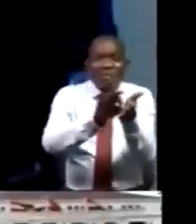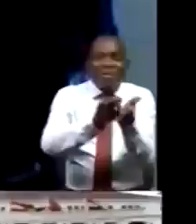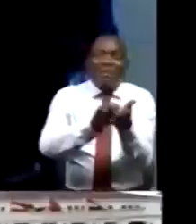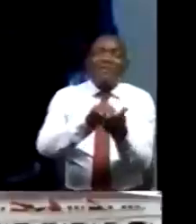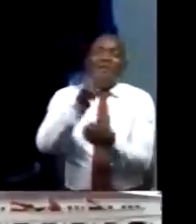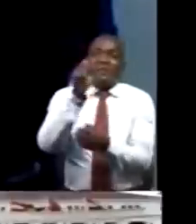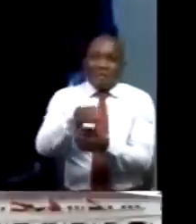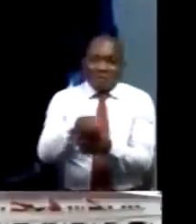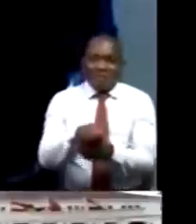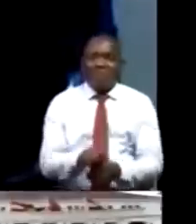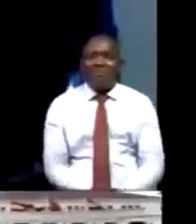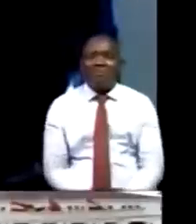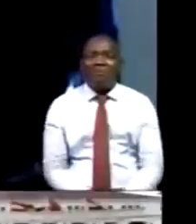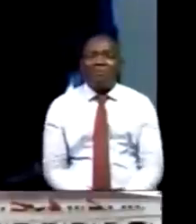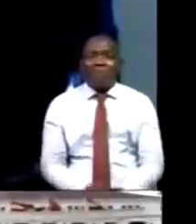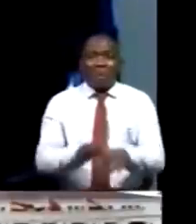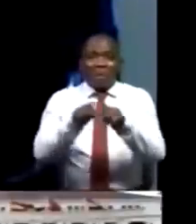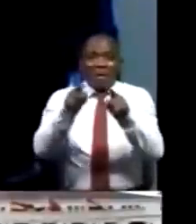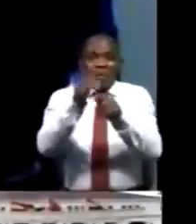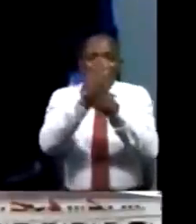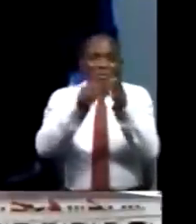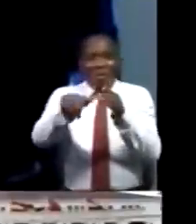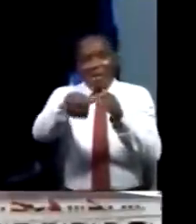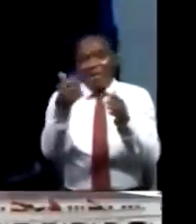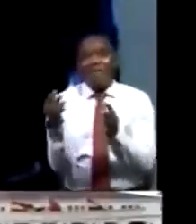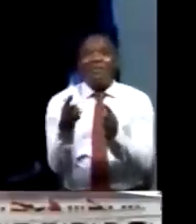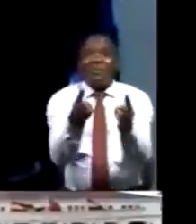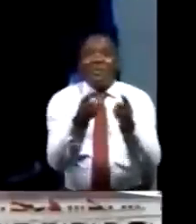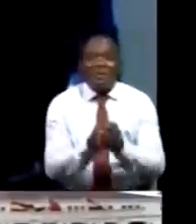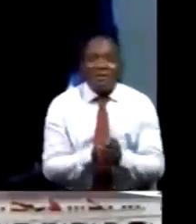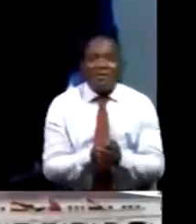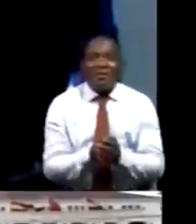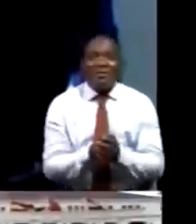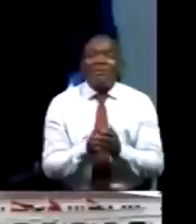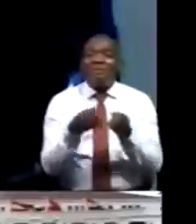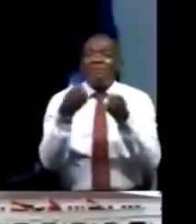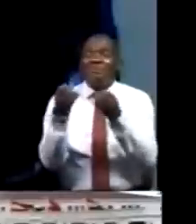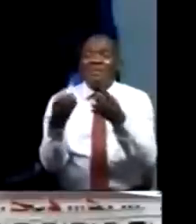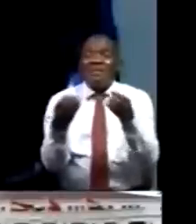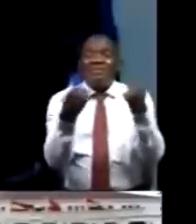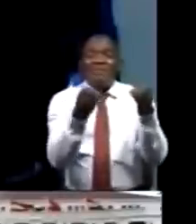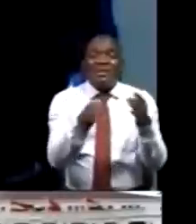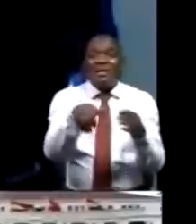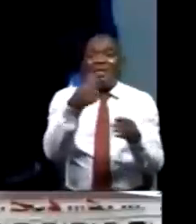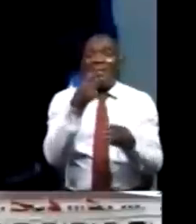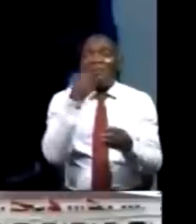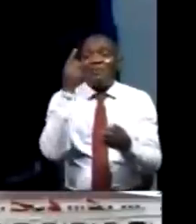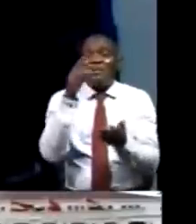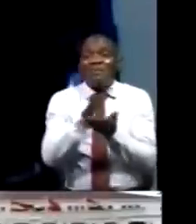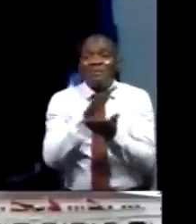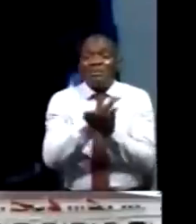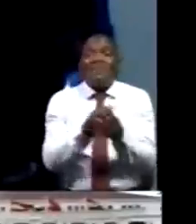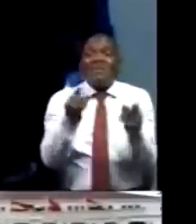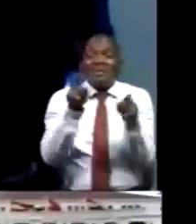yes, that is correct. But in some other instances, many, many other pink sheets